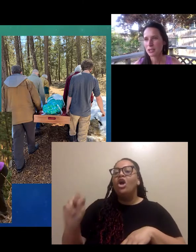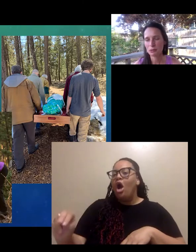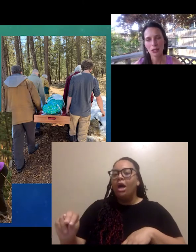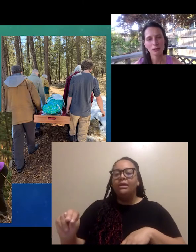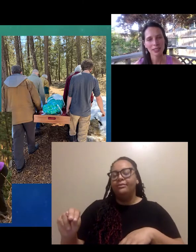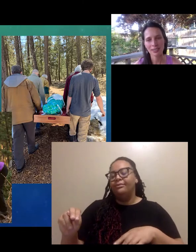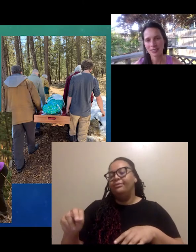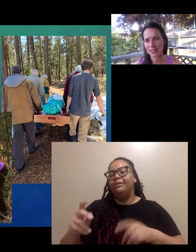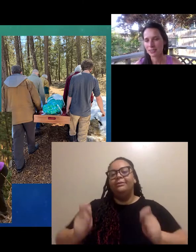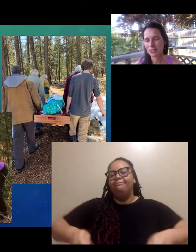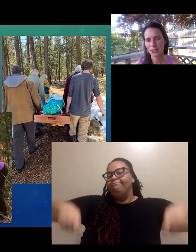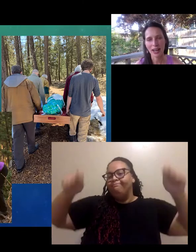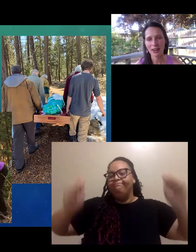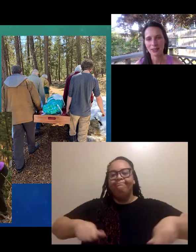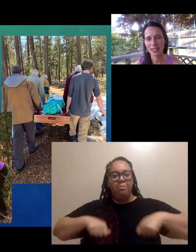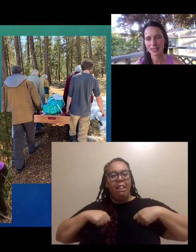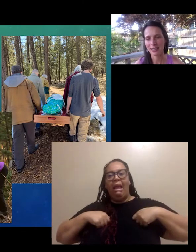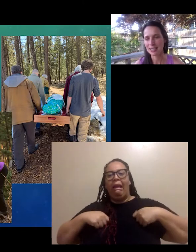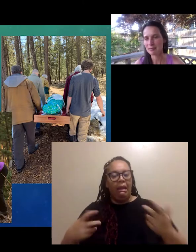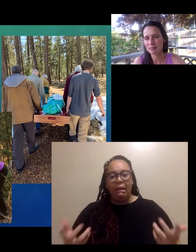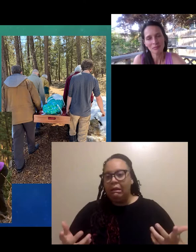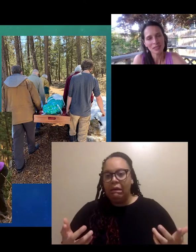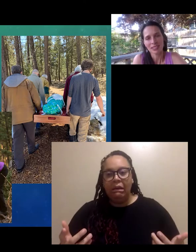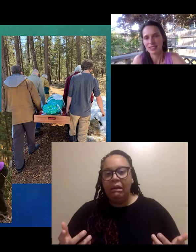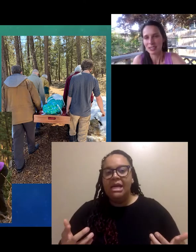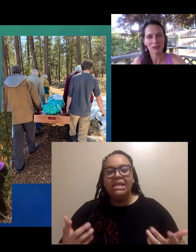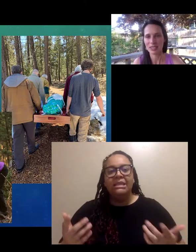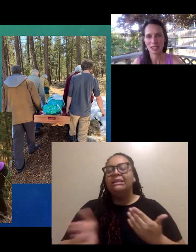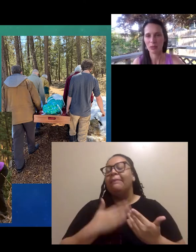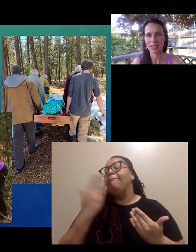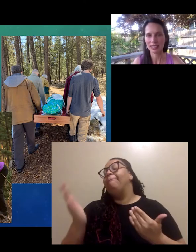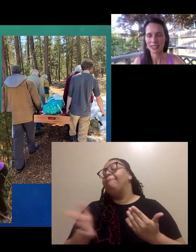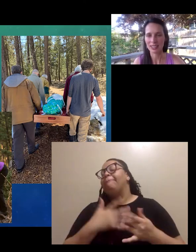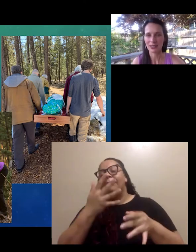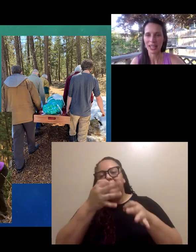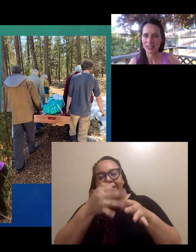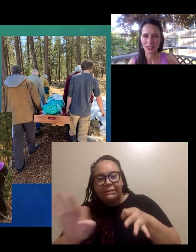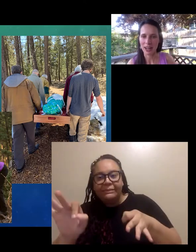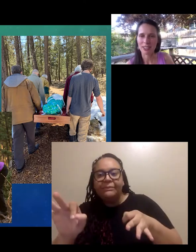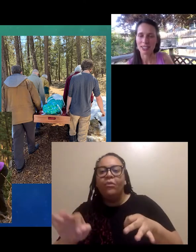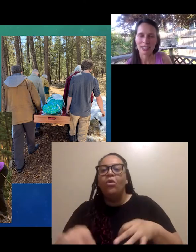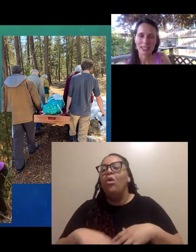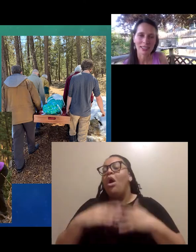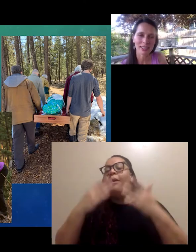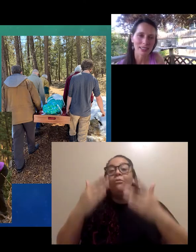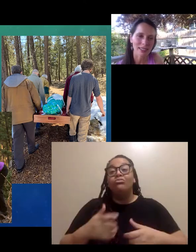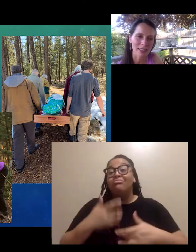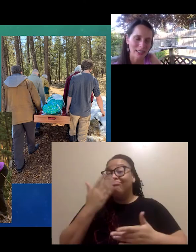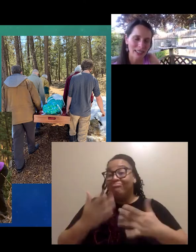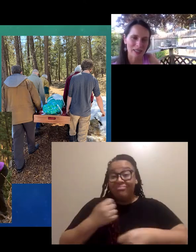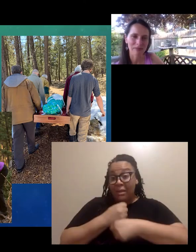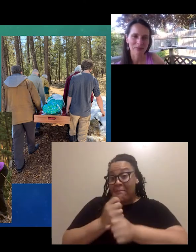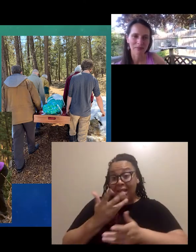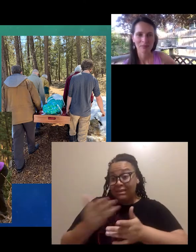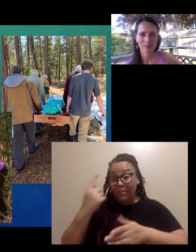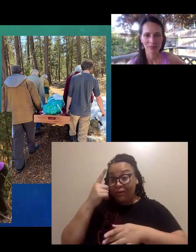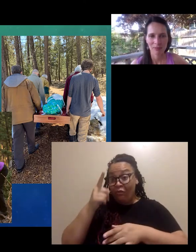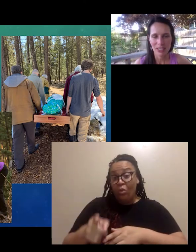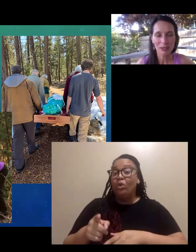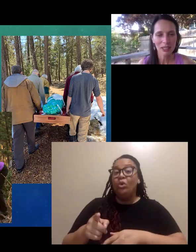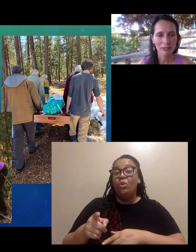beautifully woven silk shroud that, um, you know, someone, you know, handcrafted and is, um,